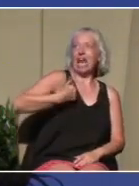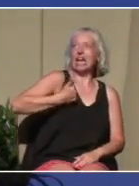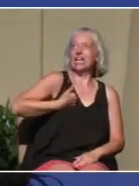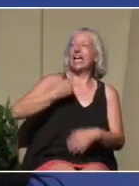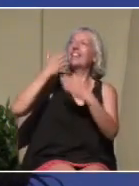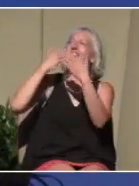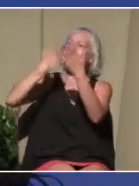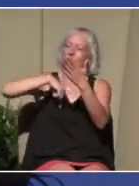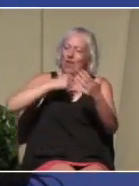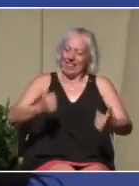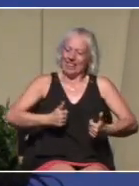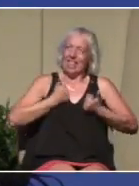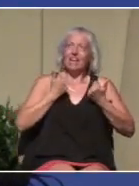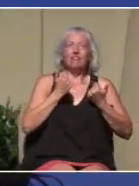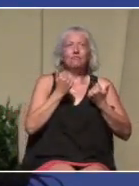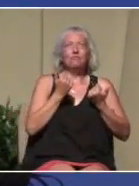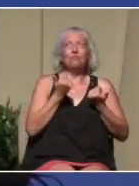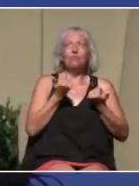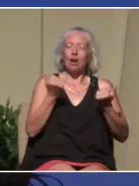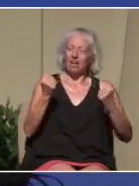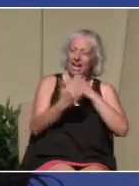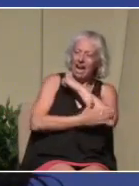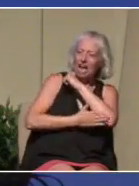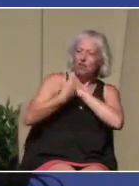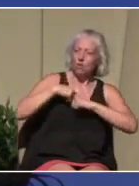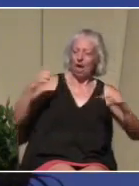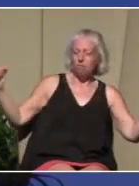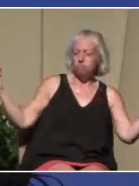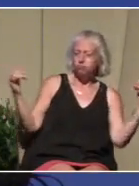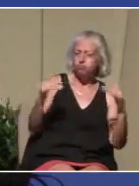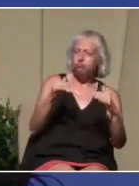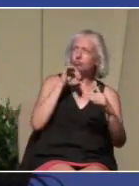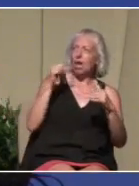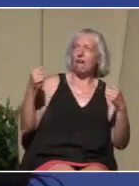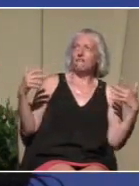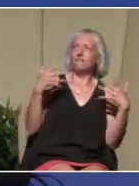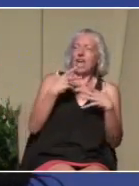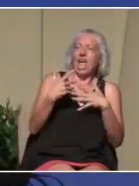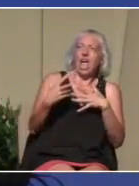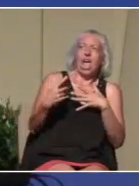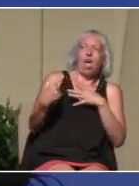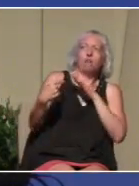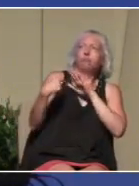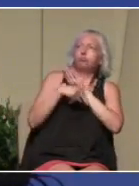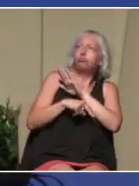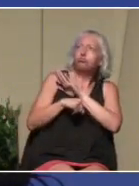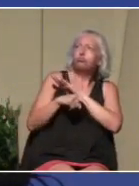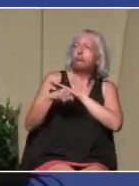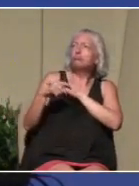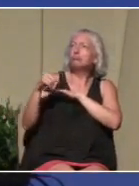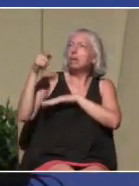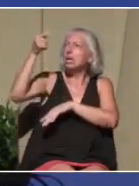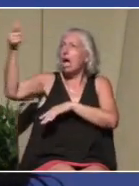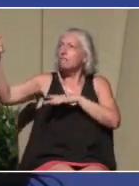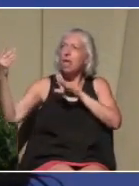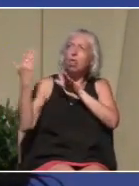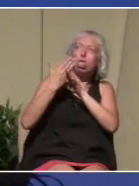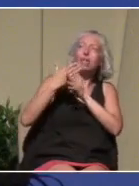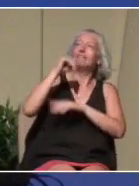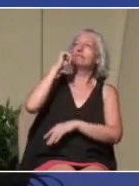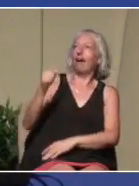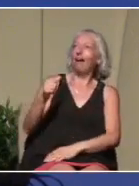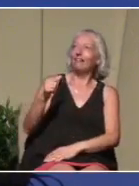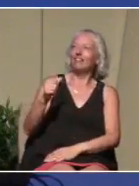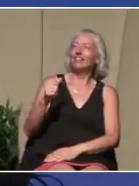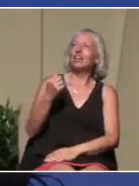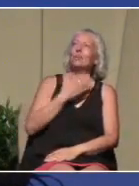in a place where we can gather without fear of persecution or government interference. And we pray that we would never take